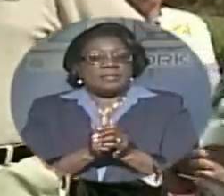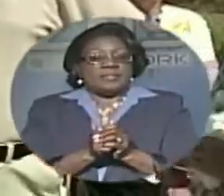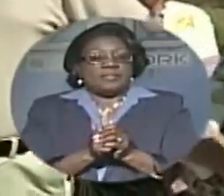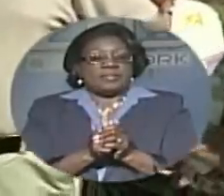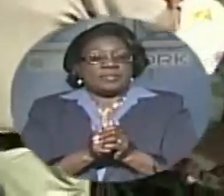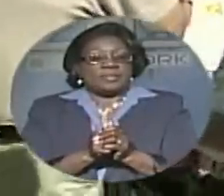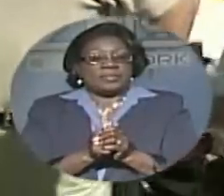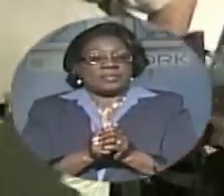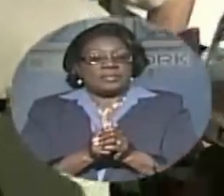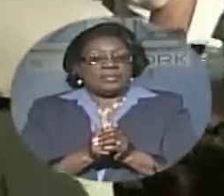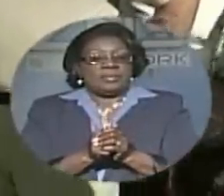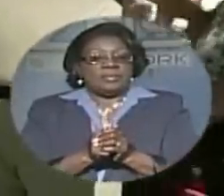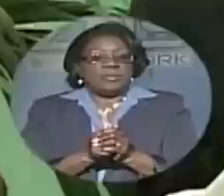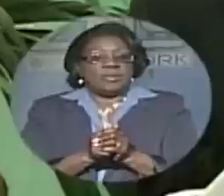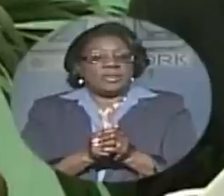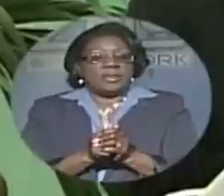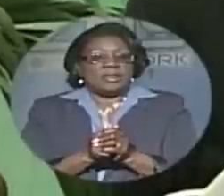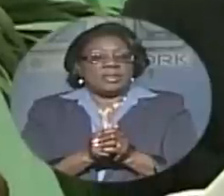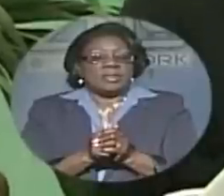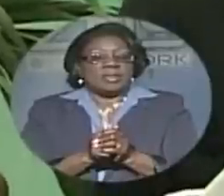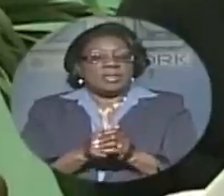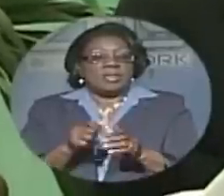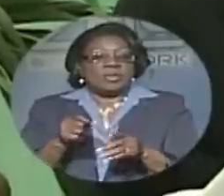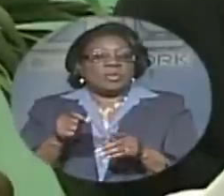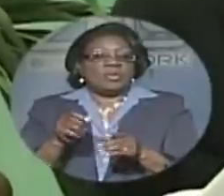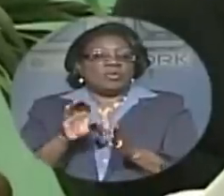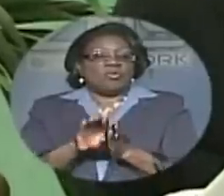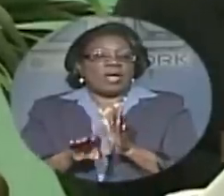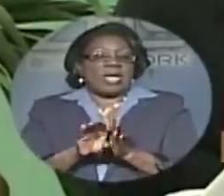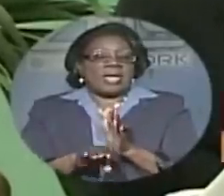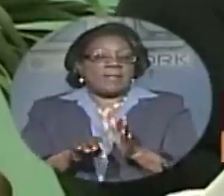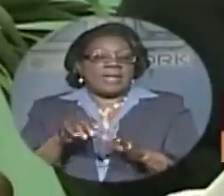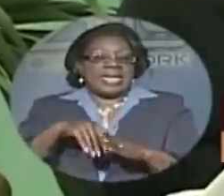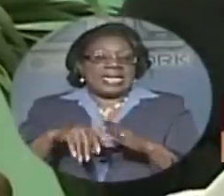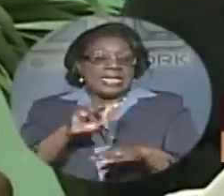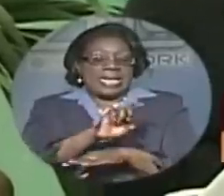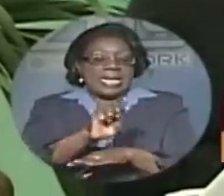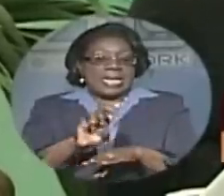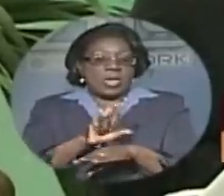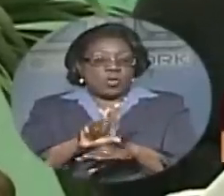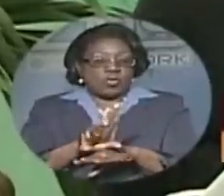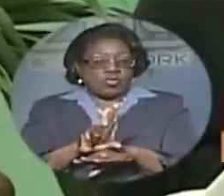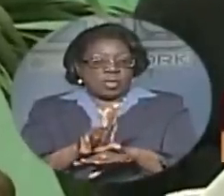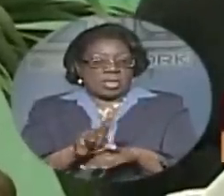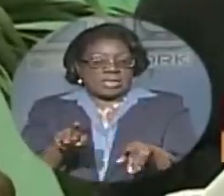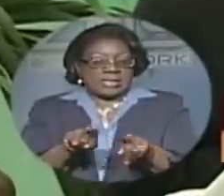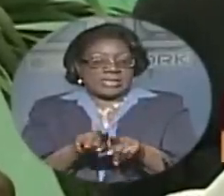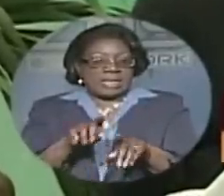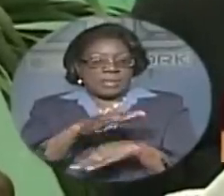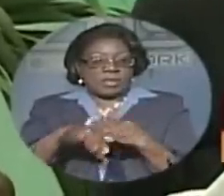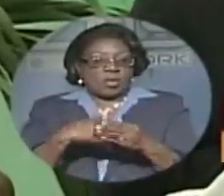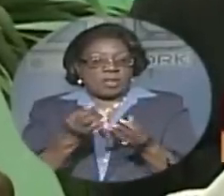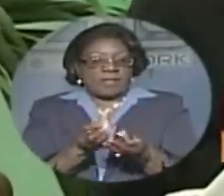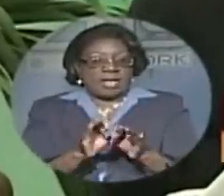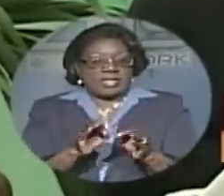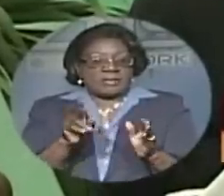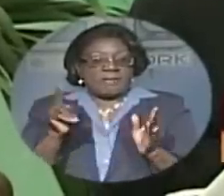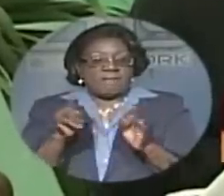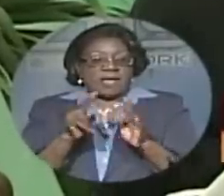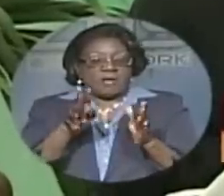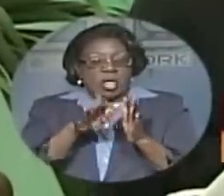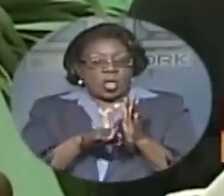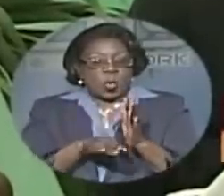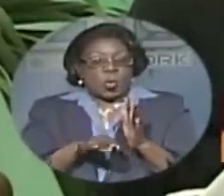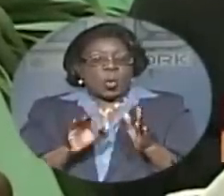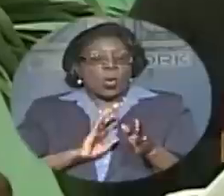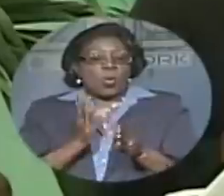Rocksound. Although the crime statistics in Eleuthera, like that in all of our family islands, is low, we must